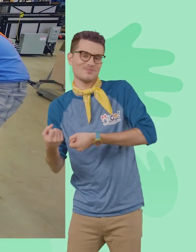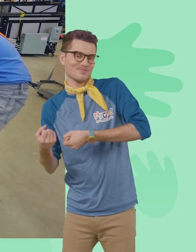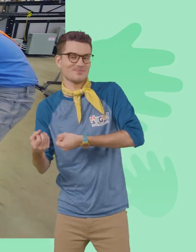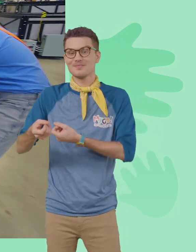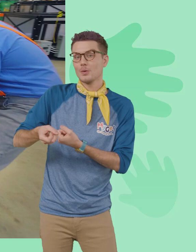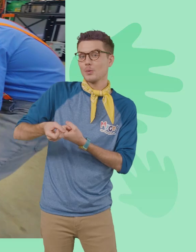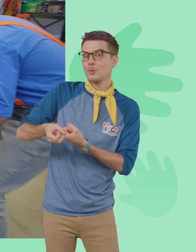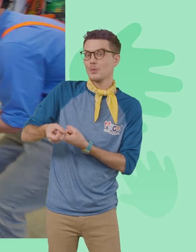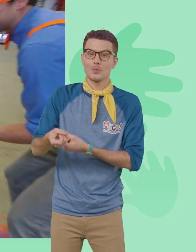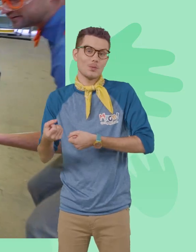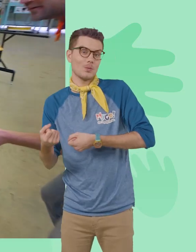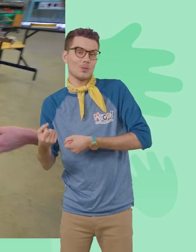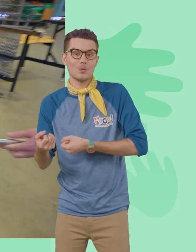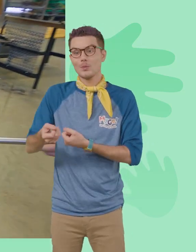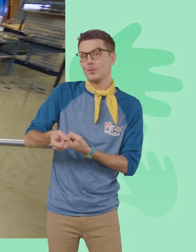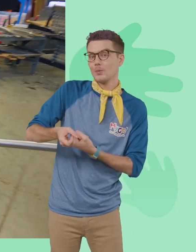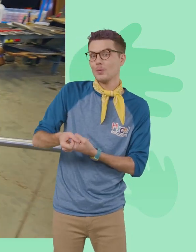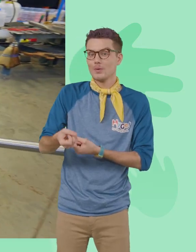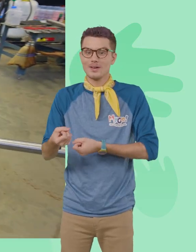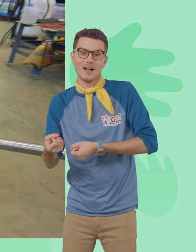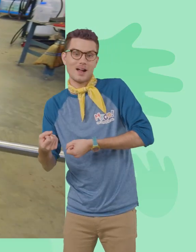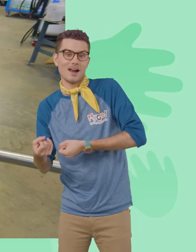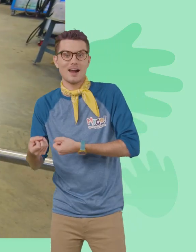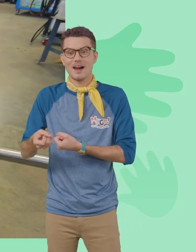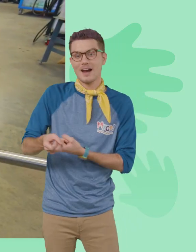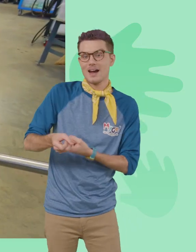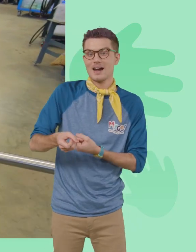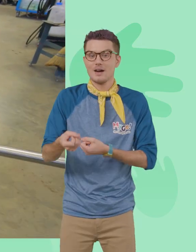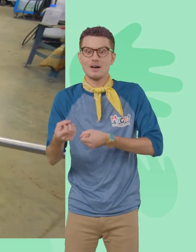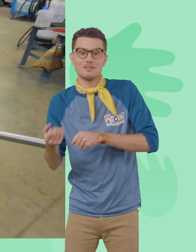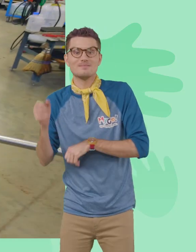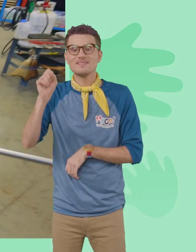Oh. Just like that. Keep rolling. Whoa. Okay.